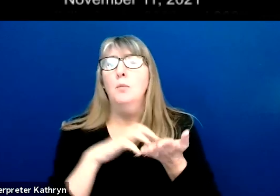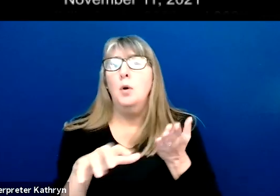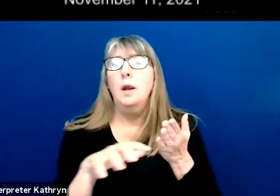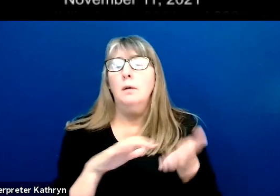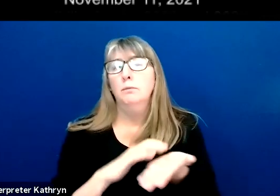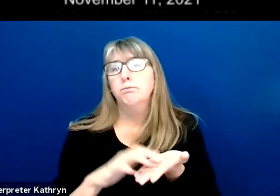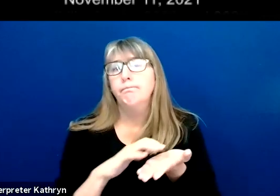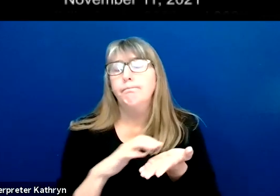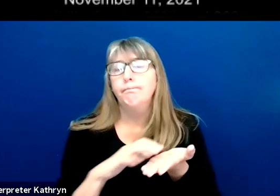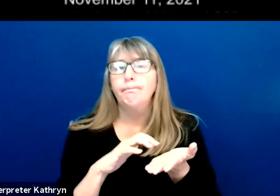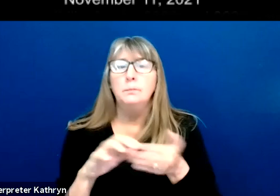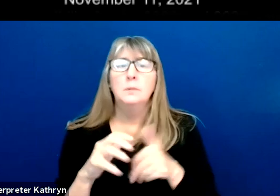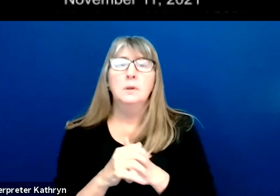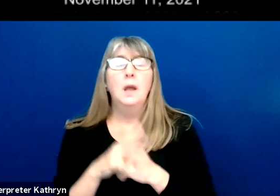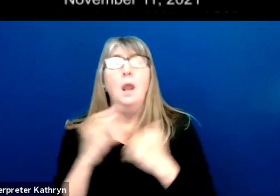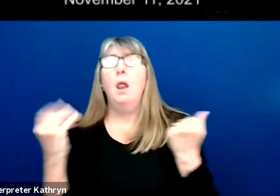of writing.